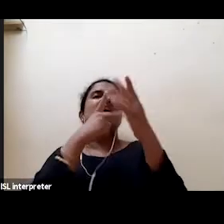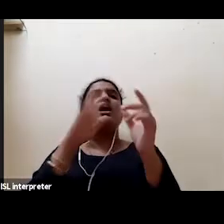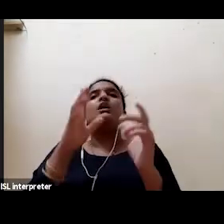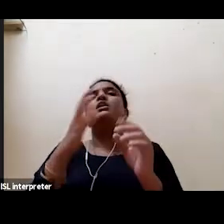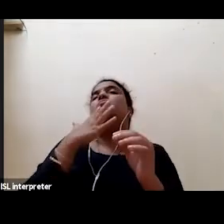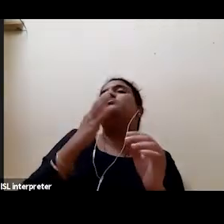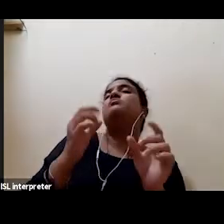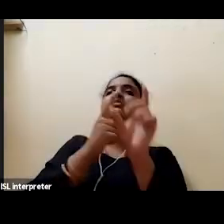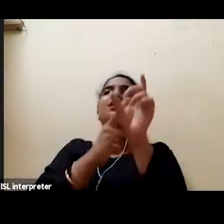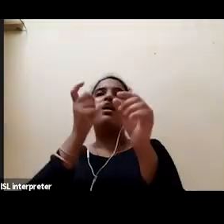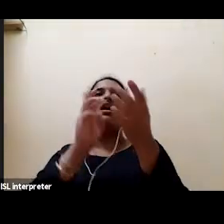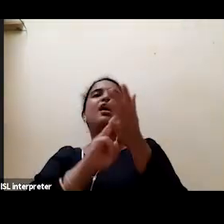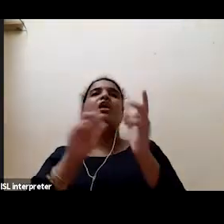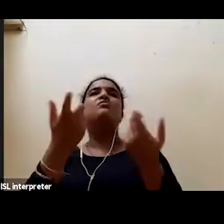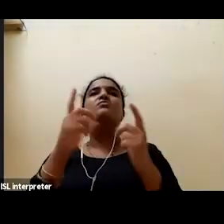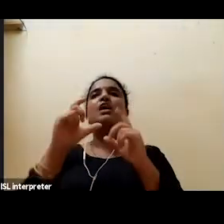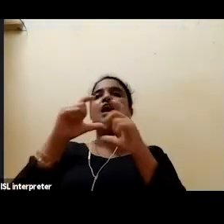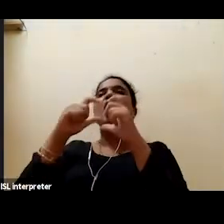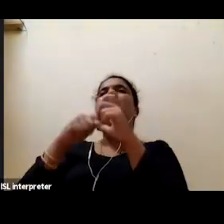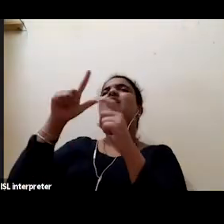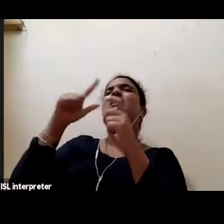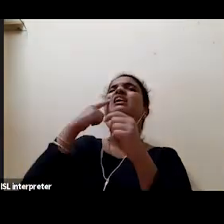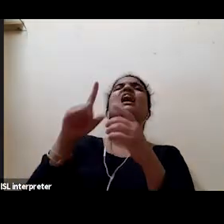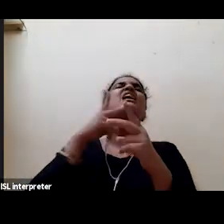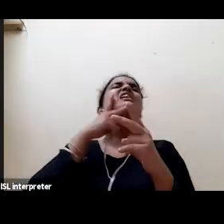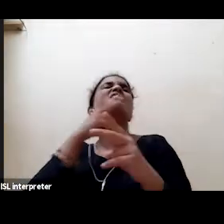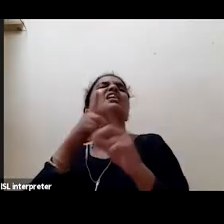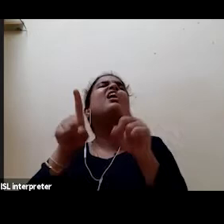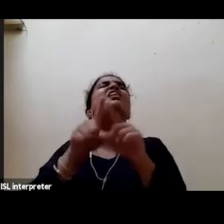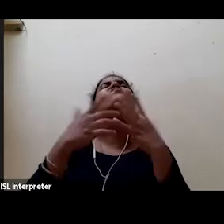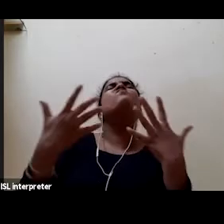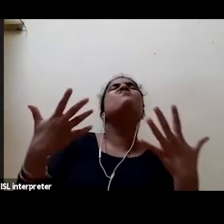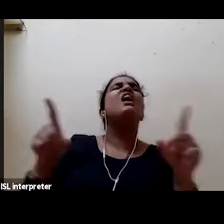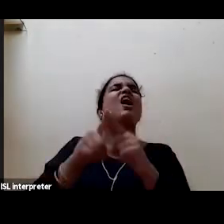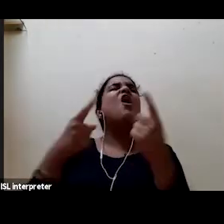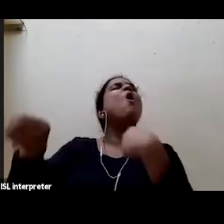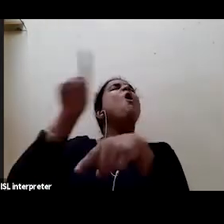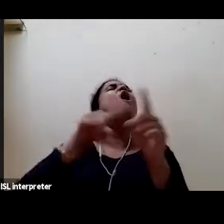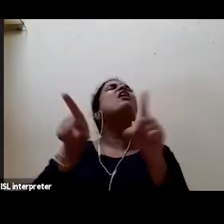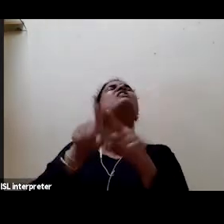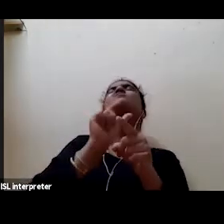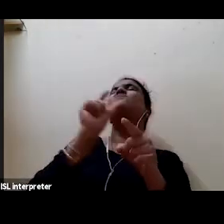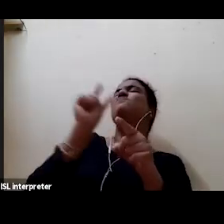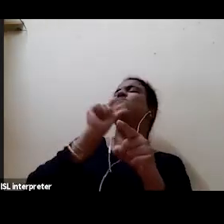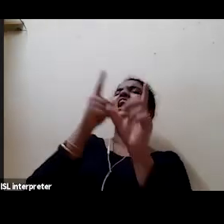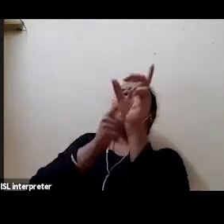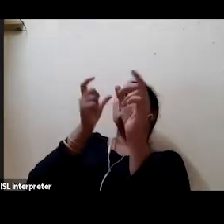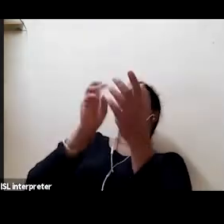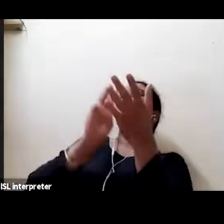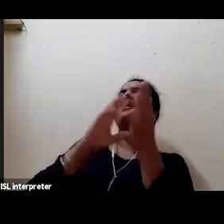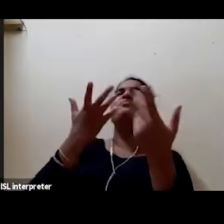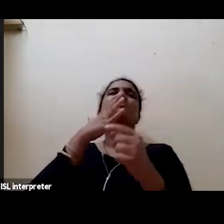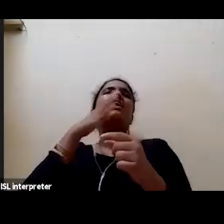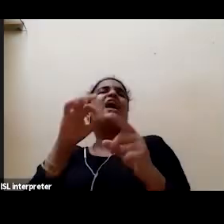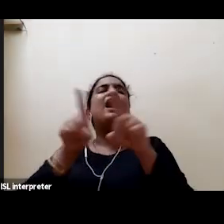tasty, delicious, and these are so general. This could be said by anybody, and what does it say about the food?